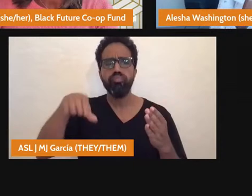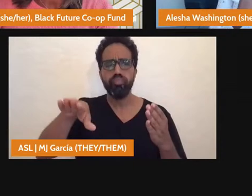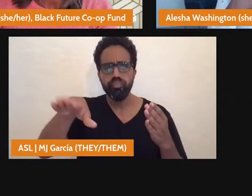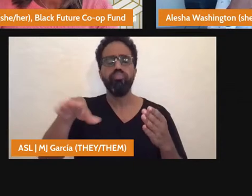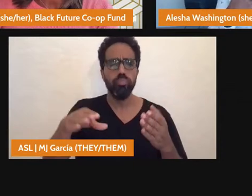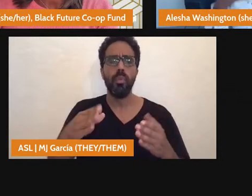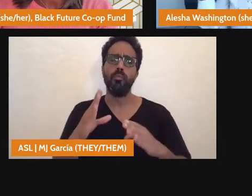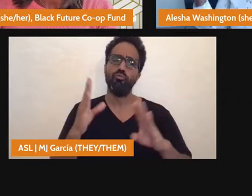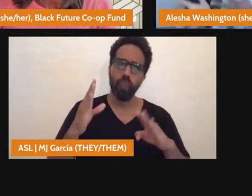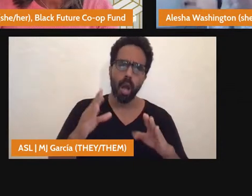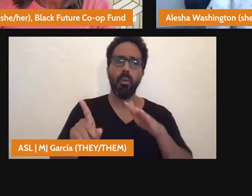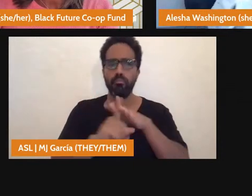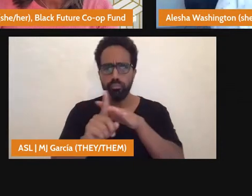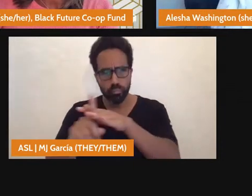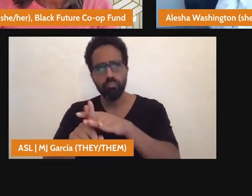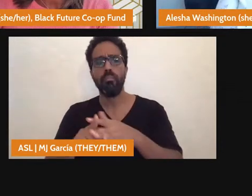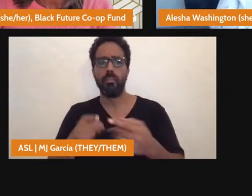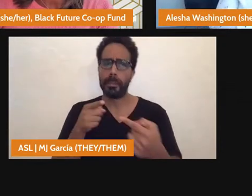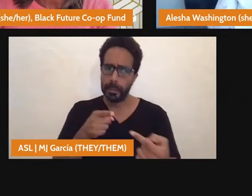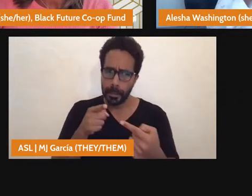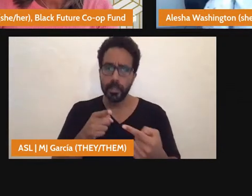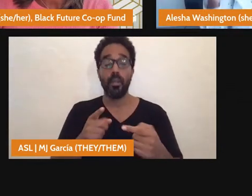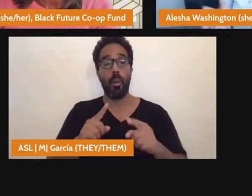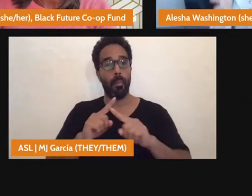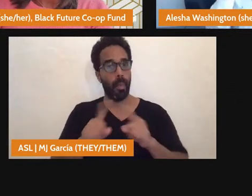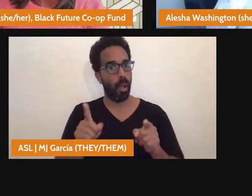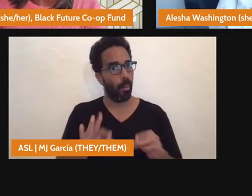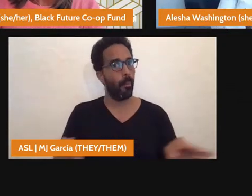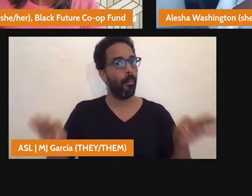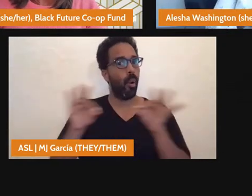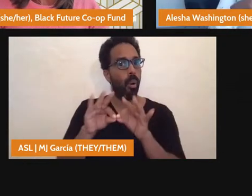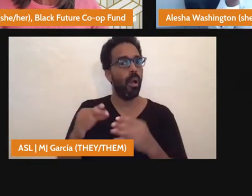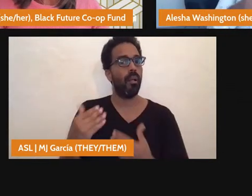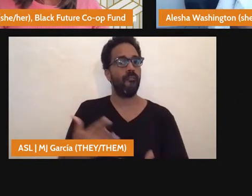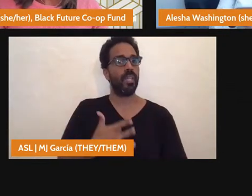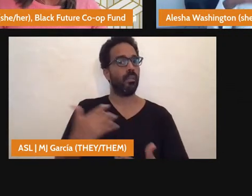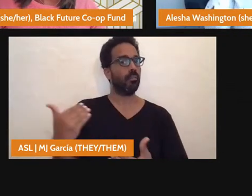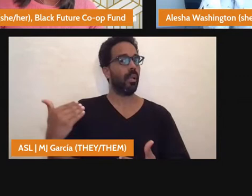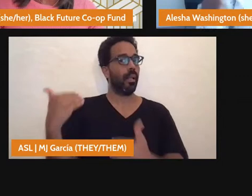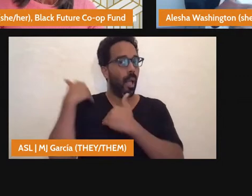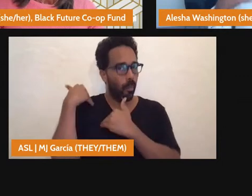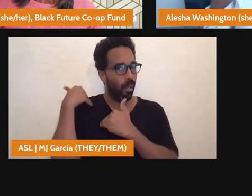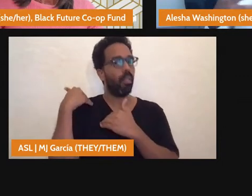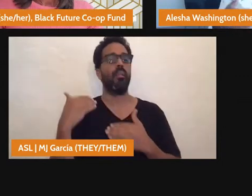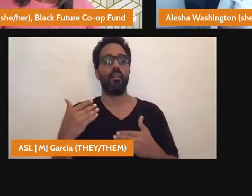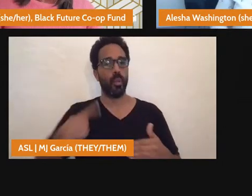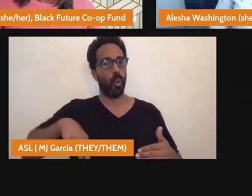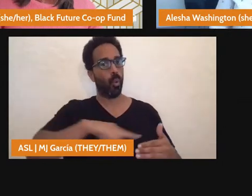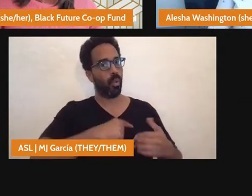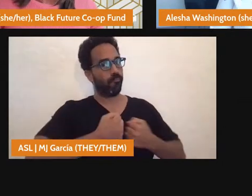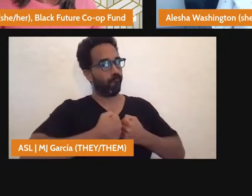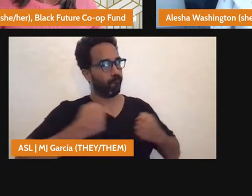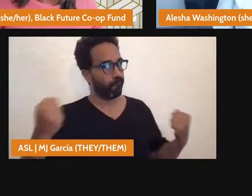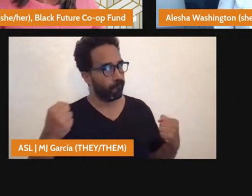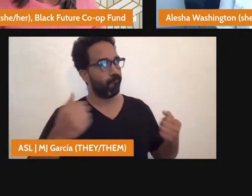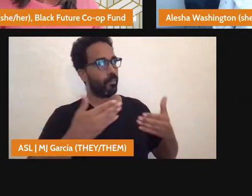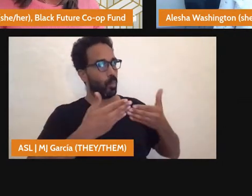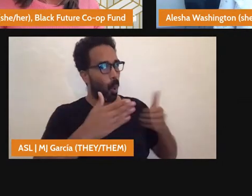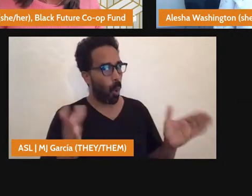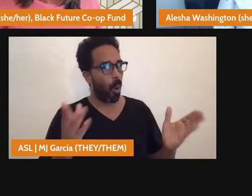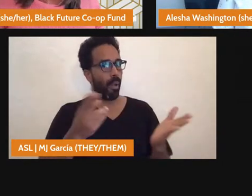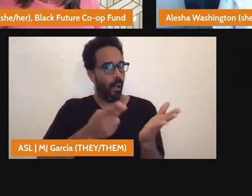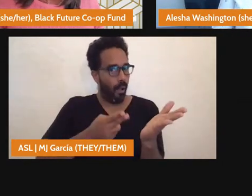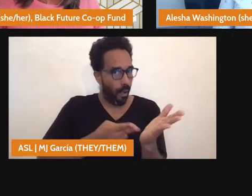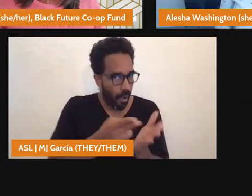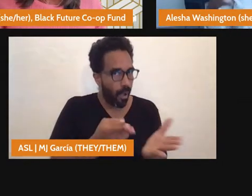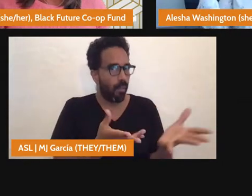community is accountable with us as we also are being accountable to community and being open, being transparent, all the things that are described. And we will